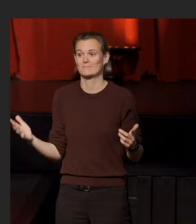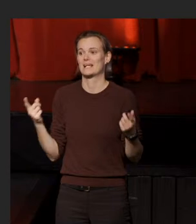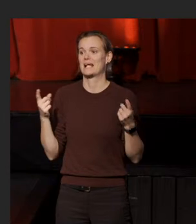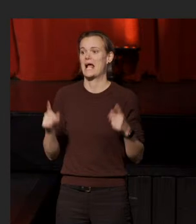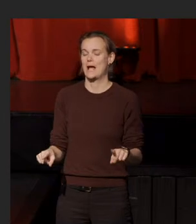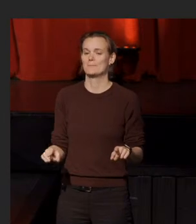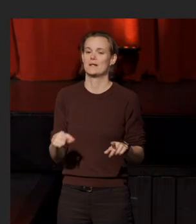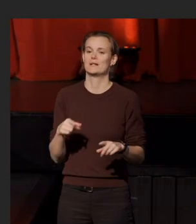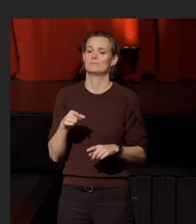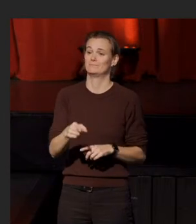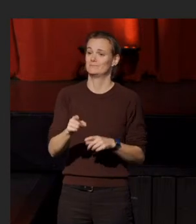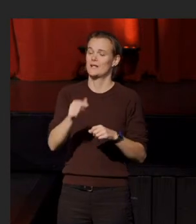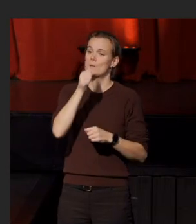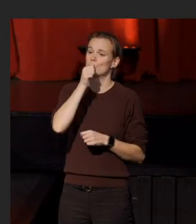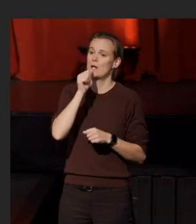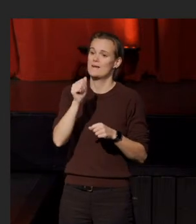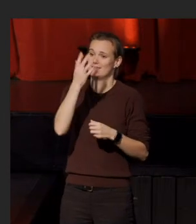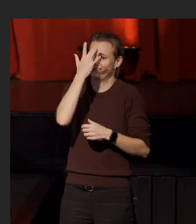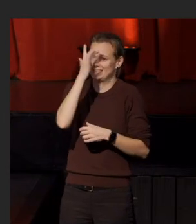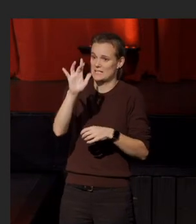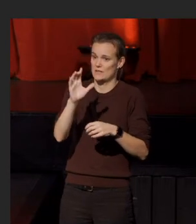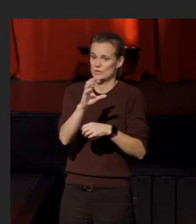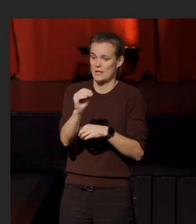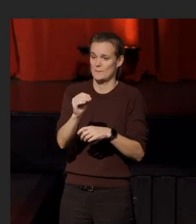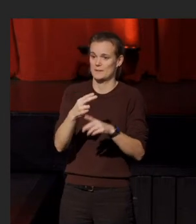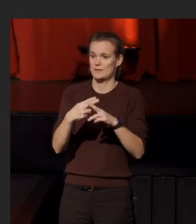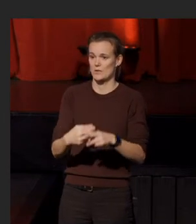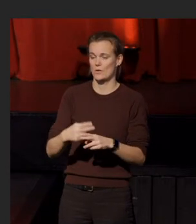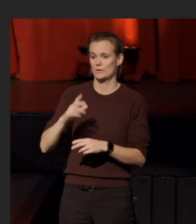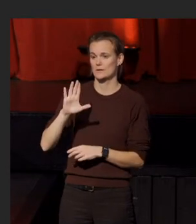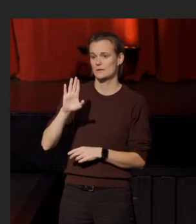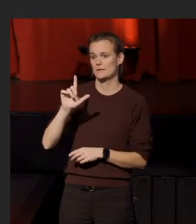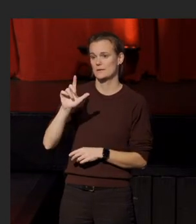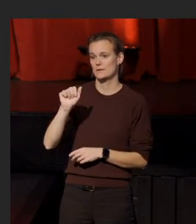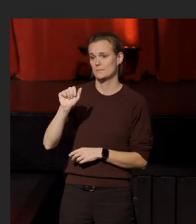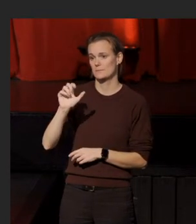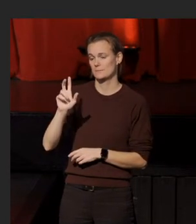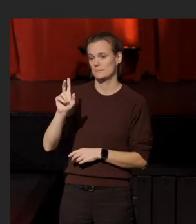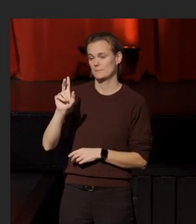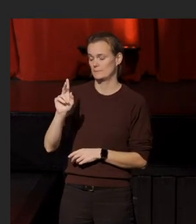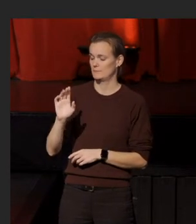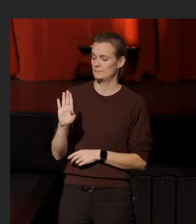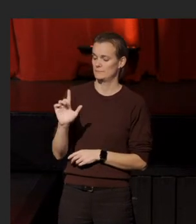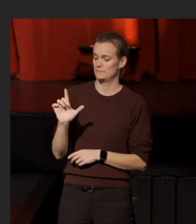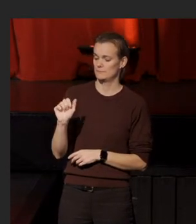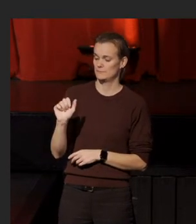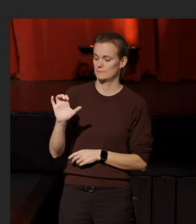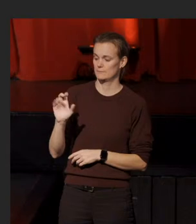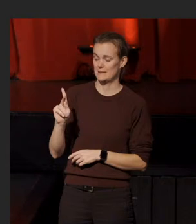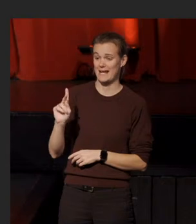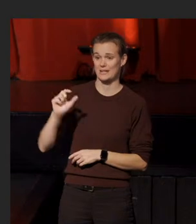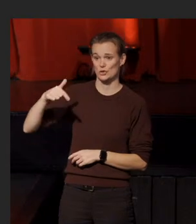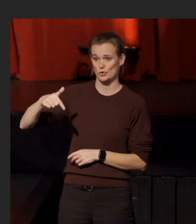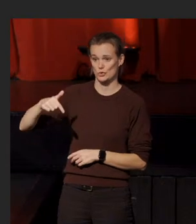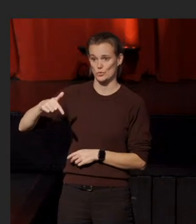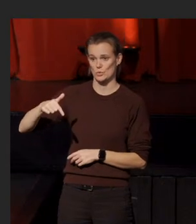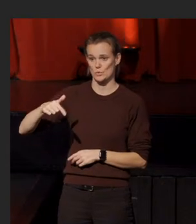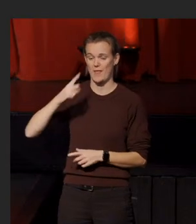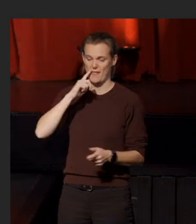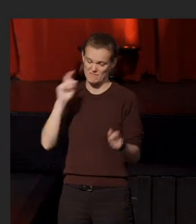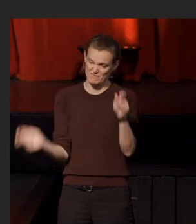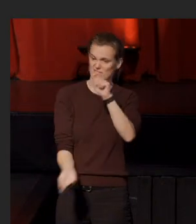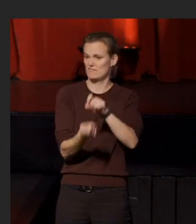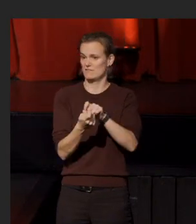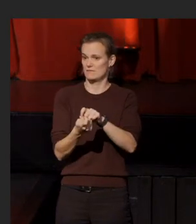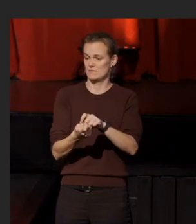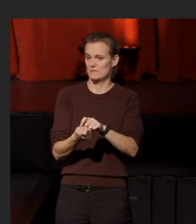targeted by a private intelligence firm called Black Cube that was trying to discredit our research on behalf of a client